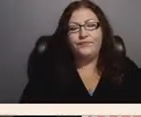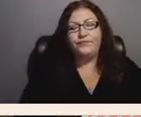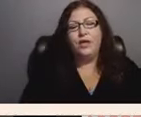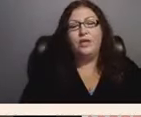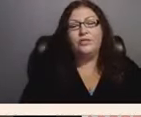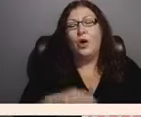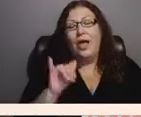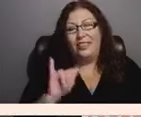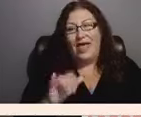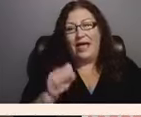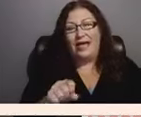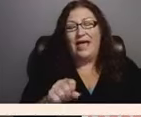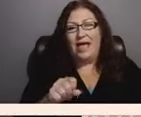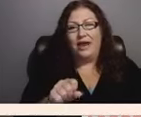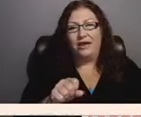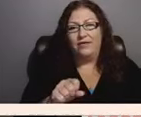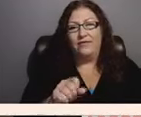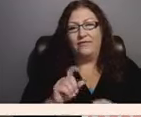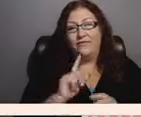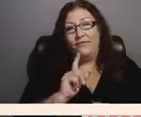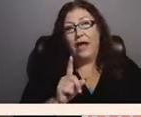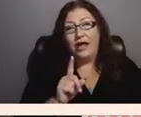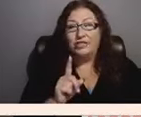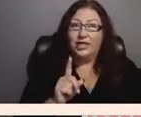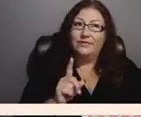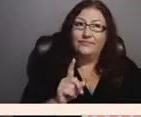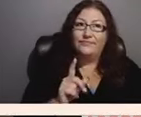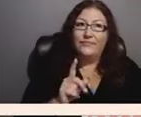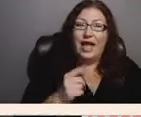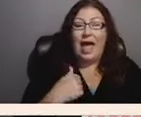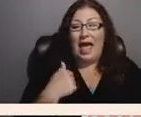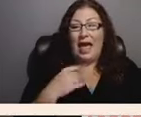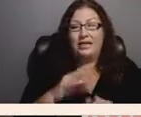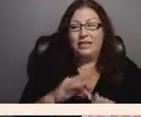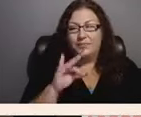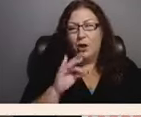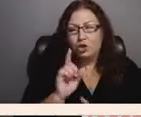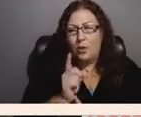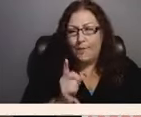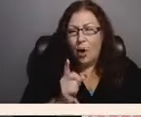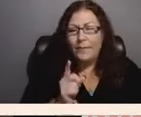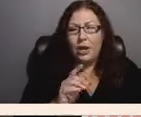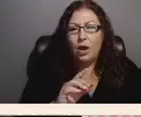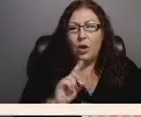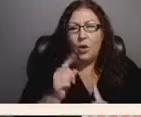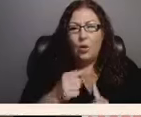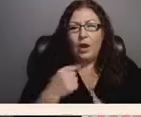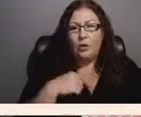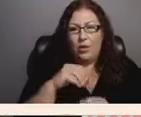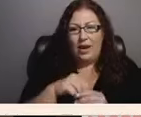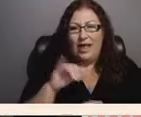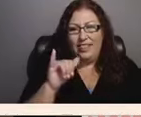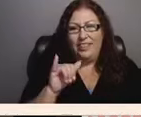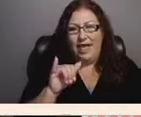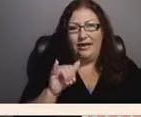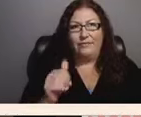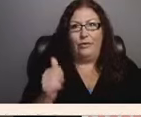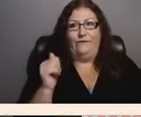form. Actually, I had a spiritual moment when we were in that state of refusal